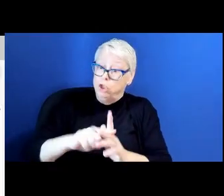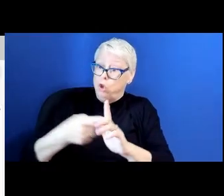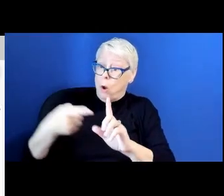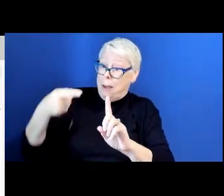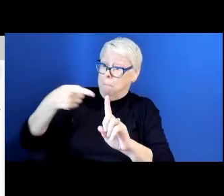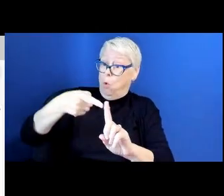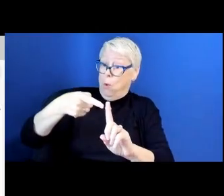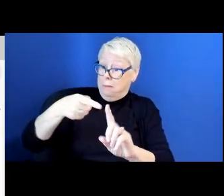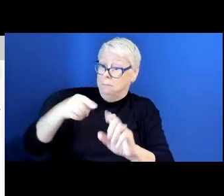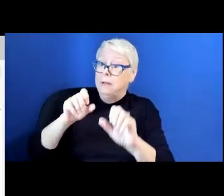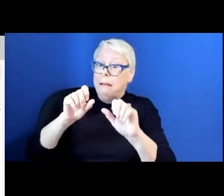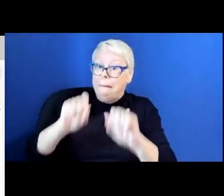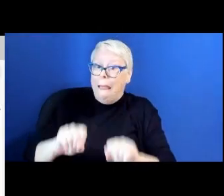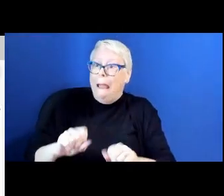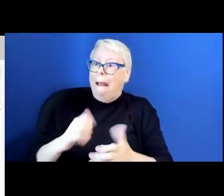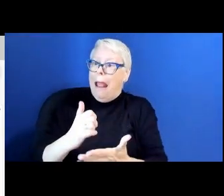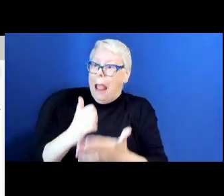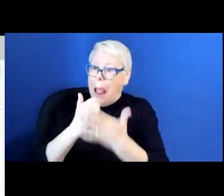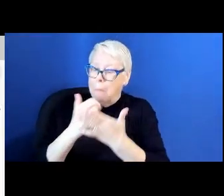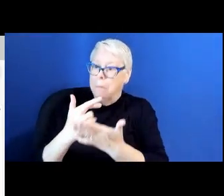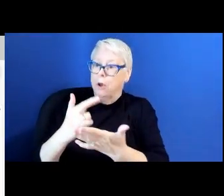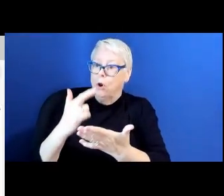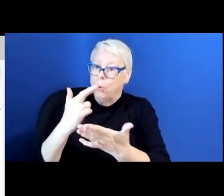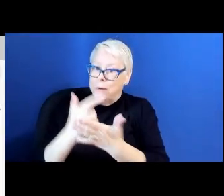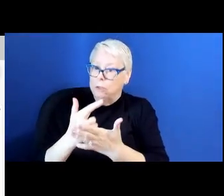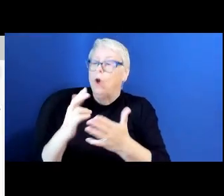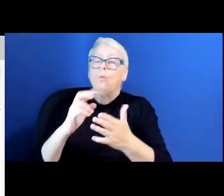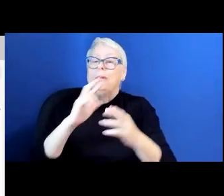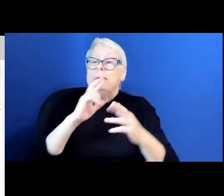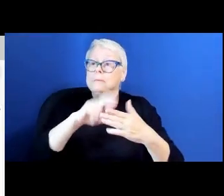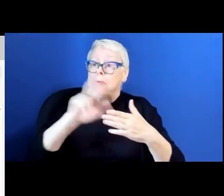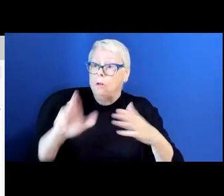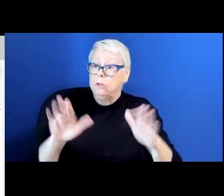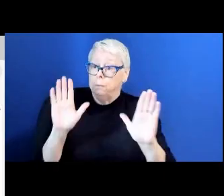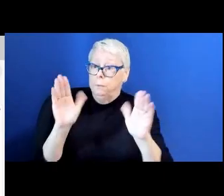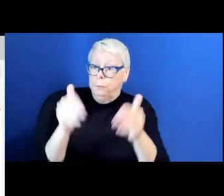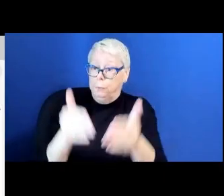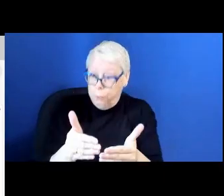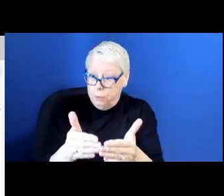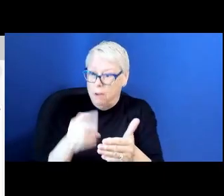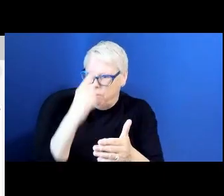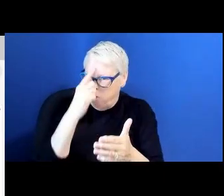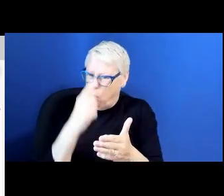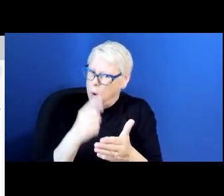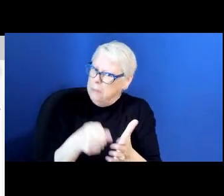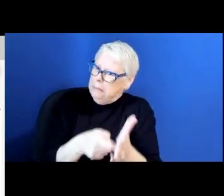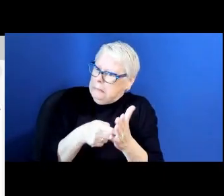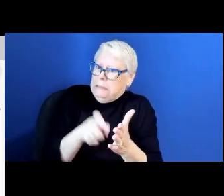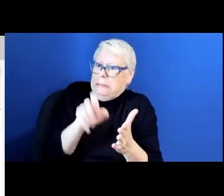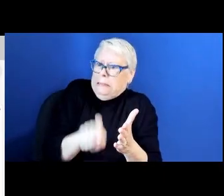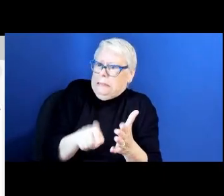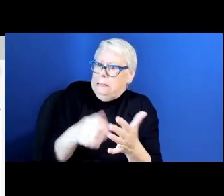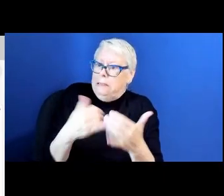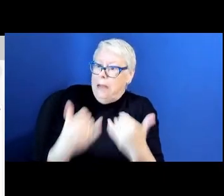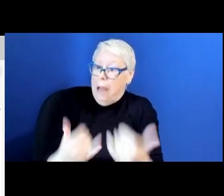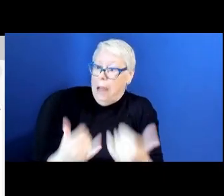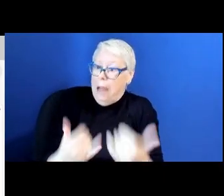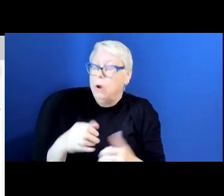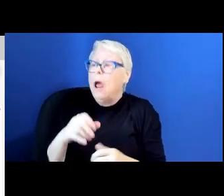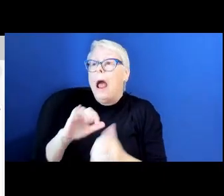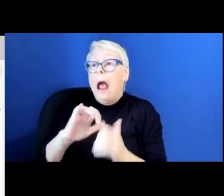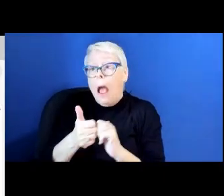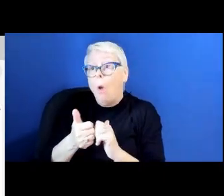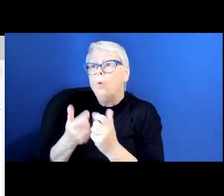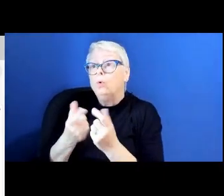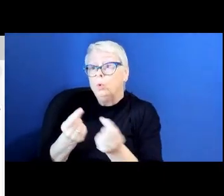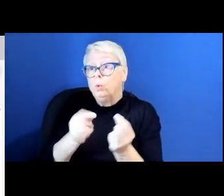used to narrow down results for those with specific or immediate needs. You can ask questions to identify